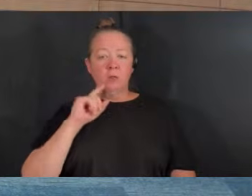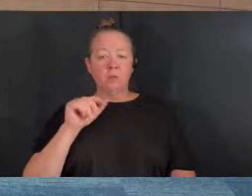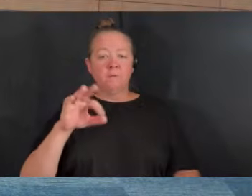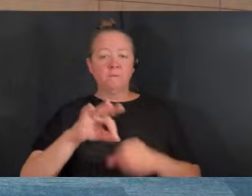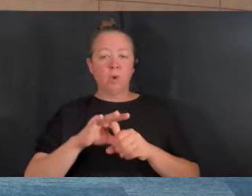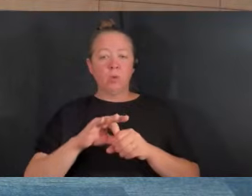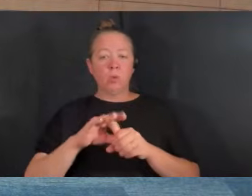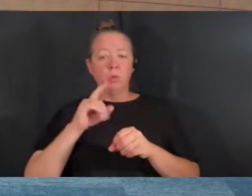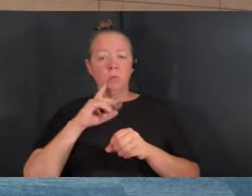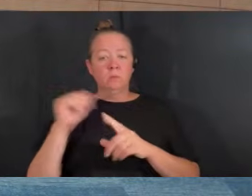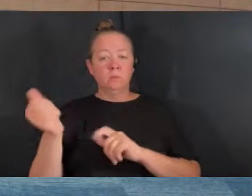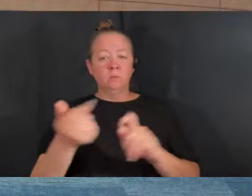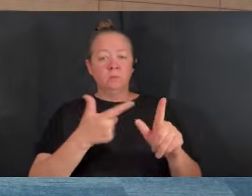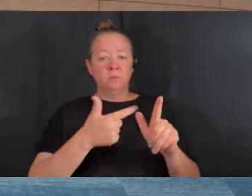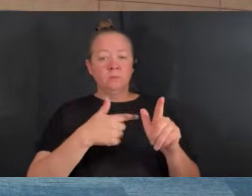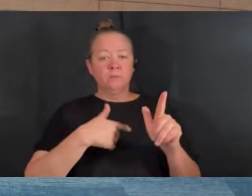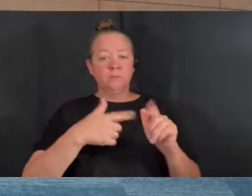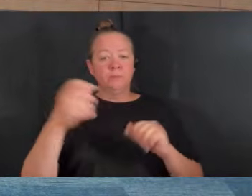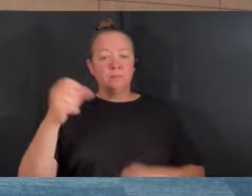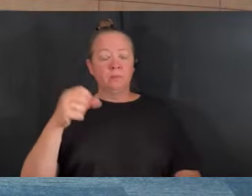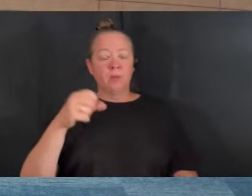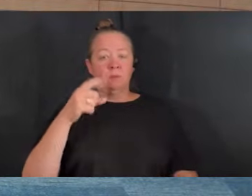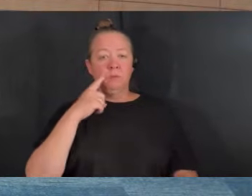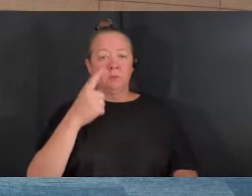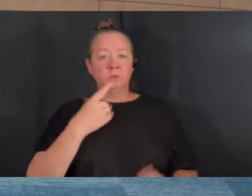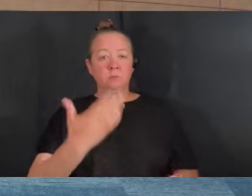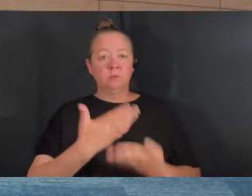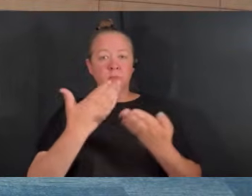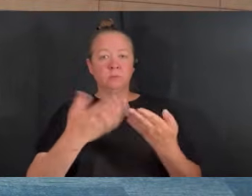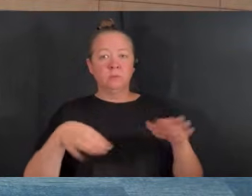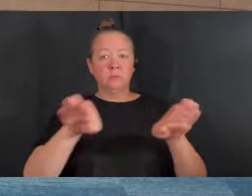The meeting was closed for 3 specific reasons under the law.